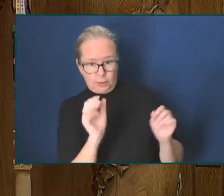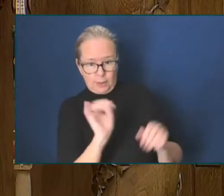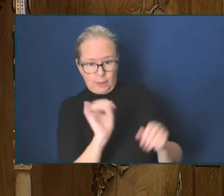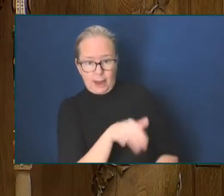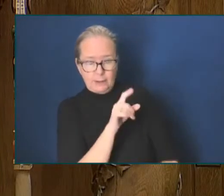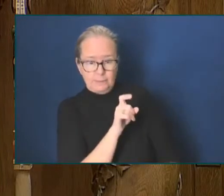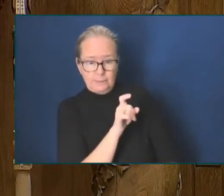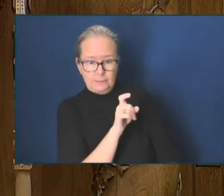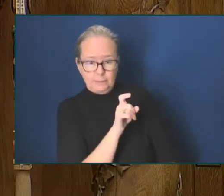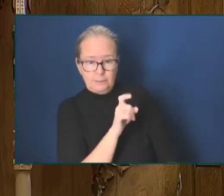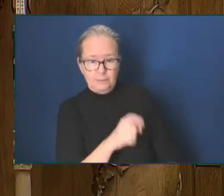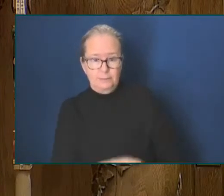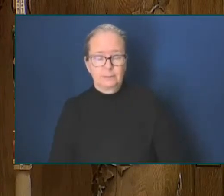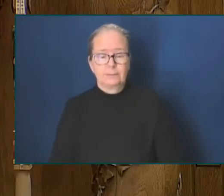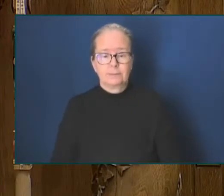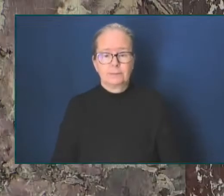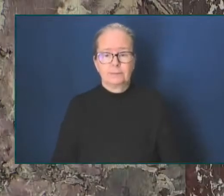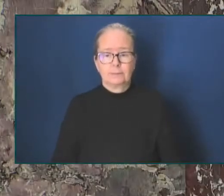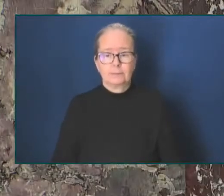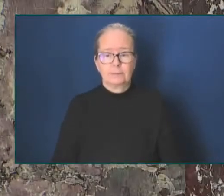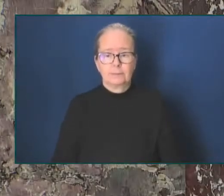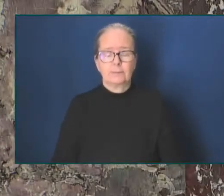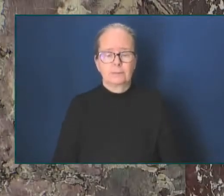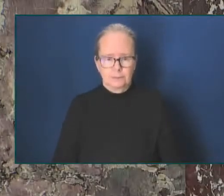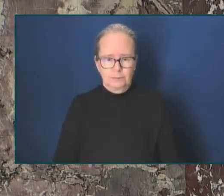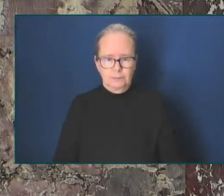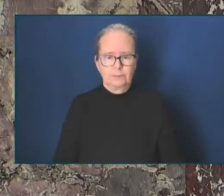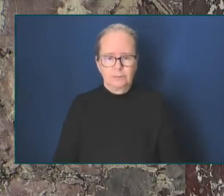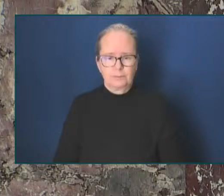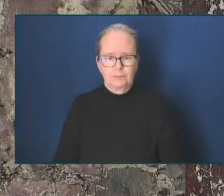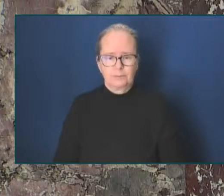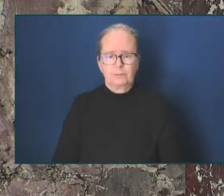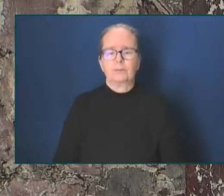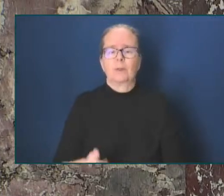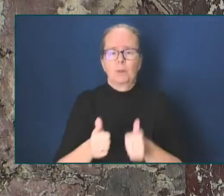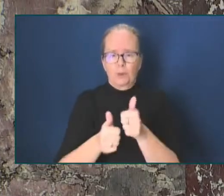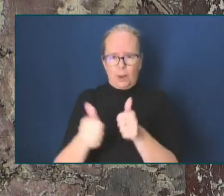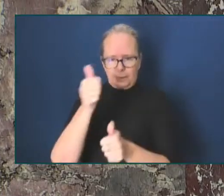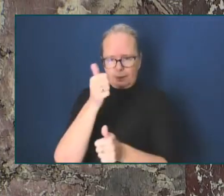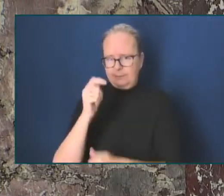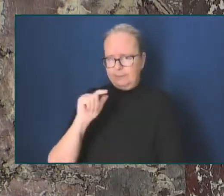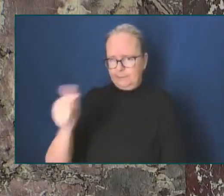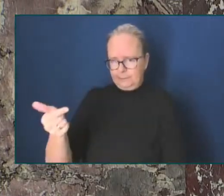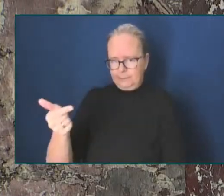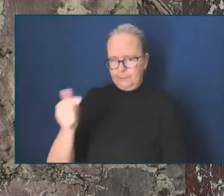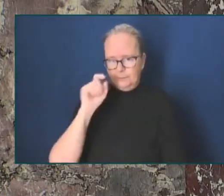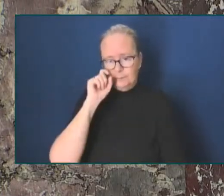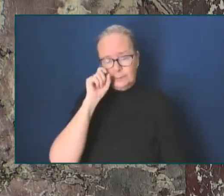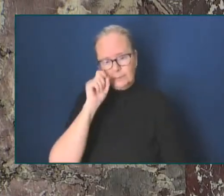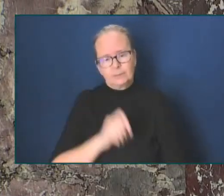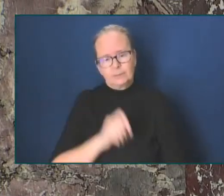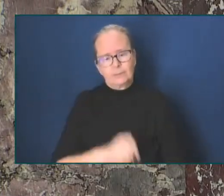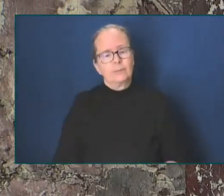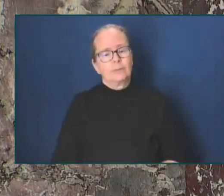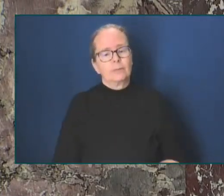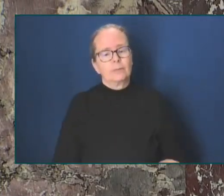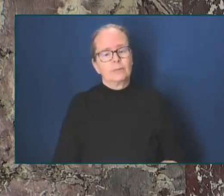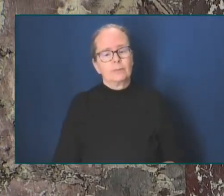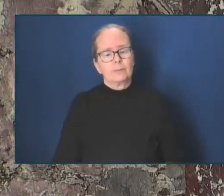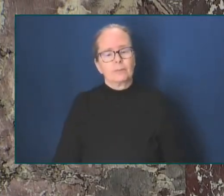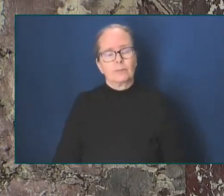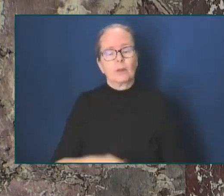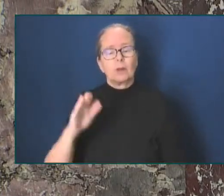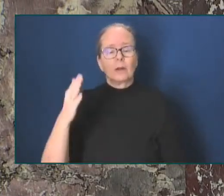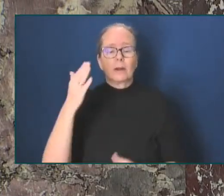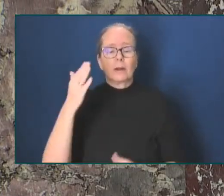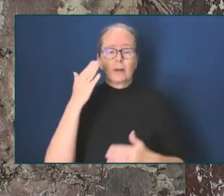Premier. Honourable Speaker, if someone has a diagnosis of cancer, they shouldn't have to wait for the care they need. And I agree with